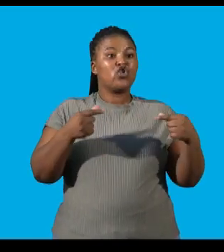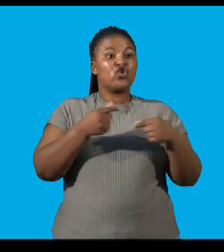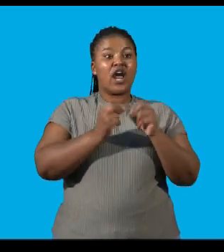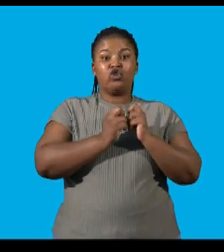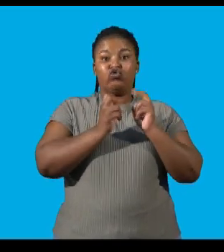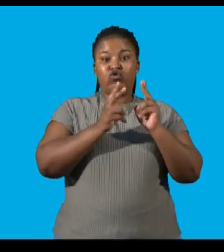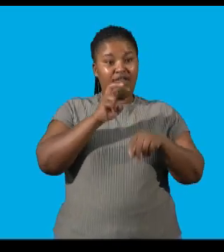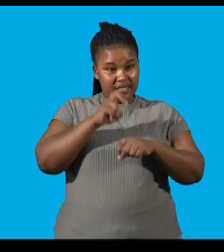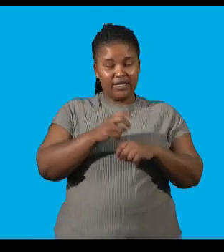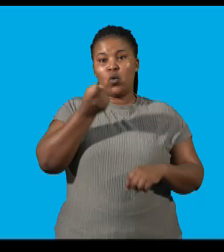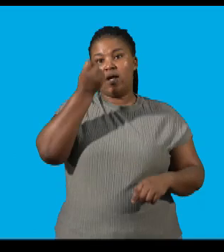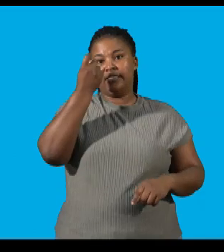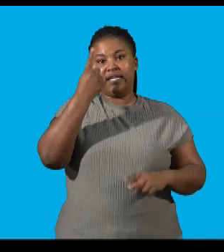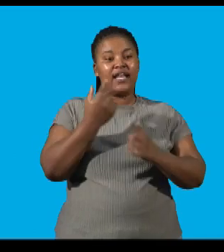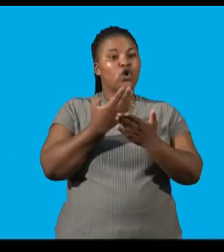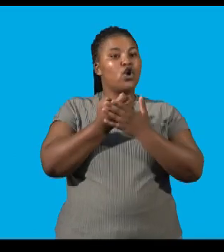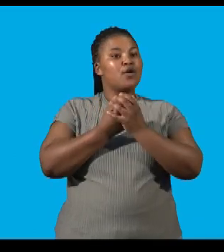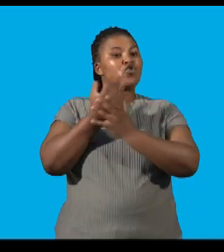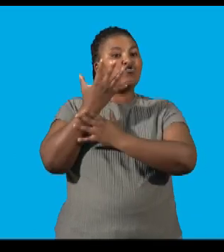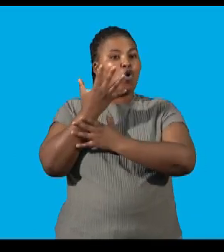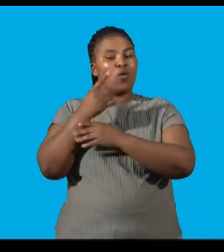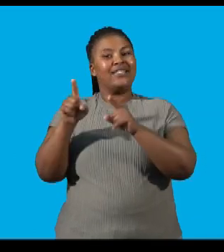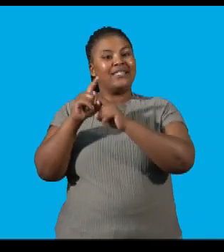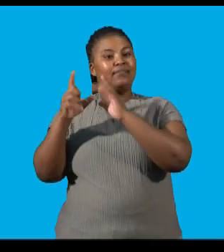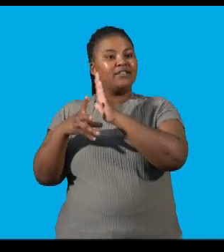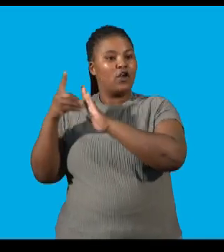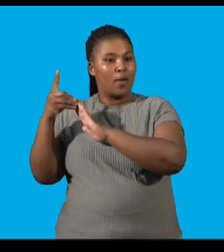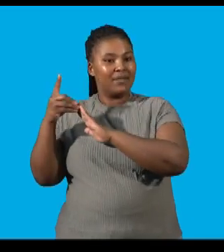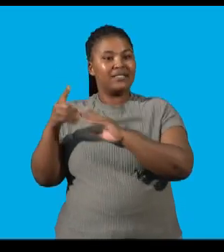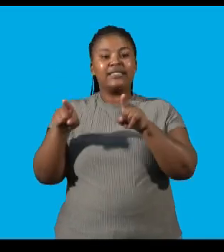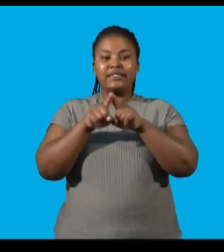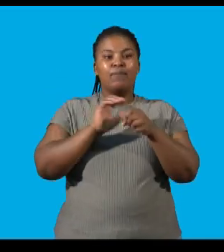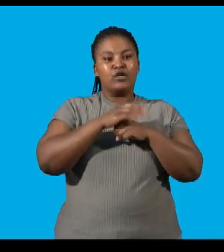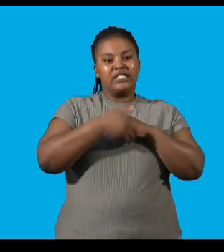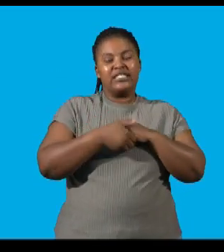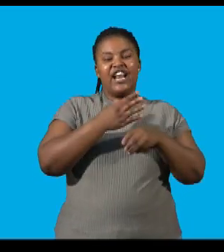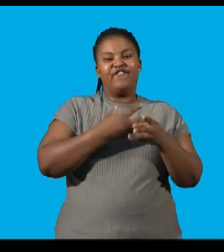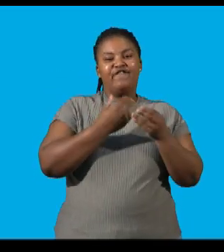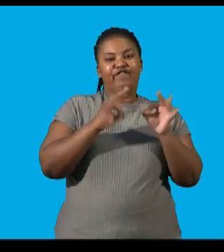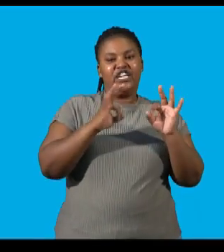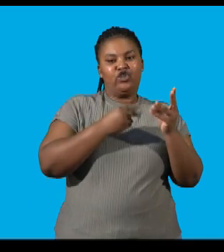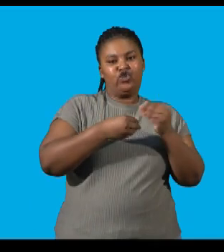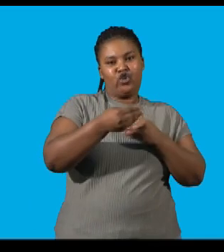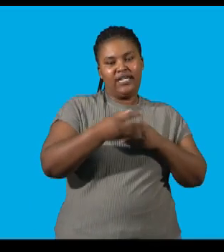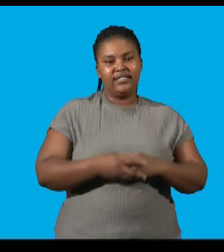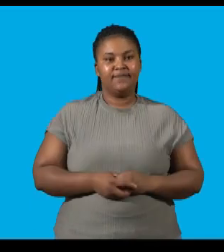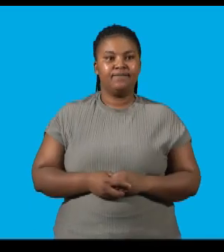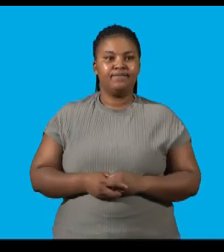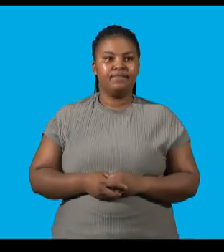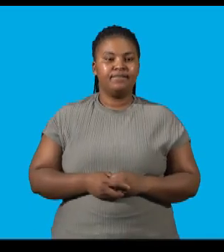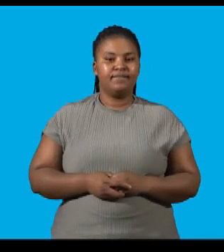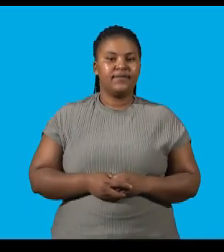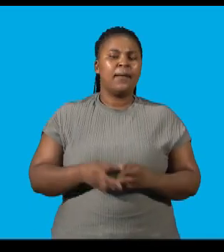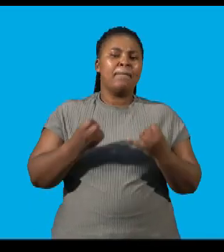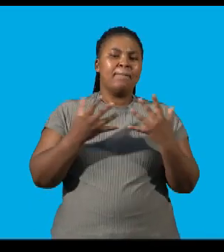should understand economic growth and development as well as protectionism and free trade.